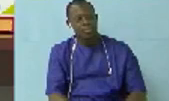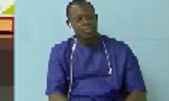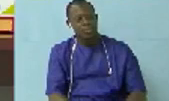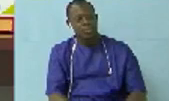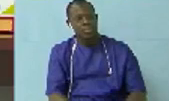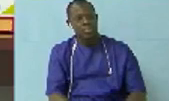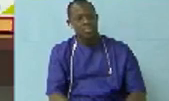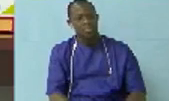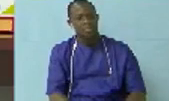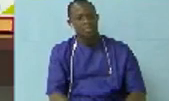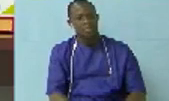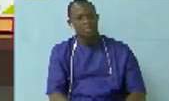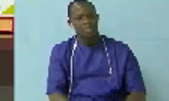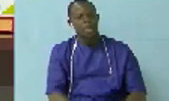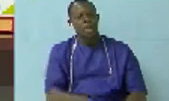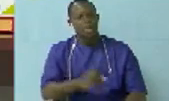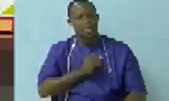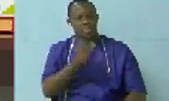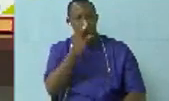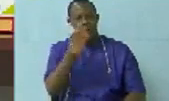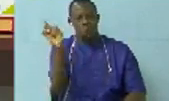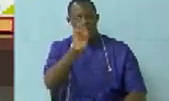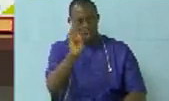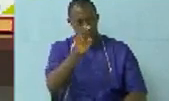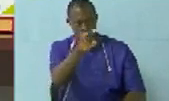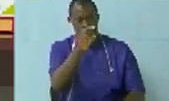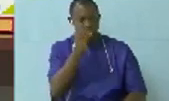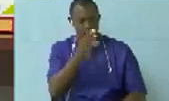said, what you said is true.